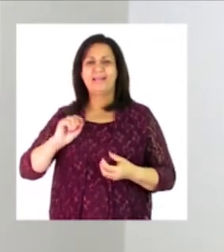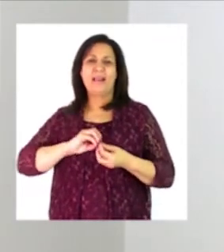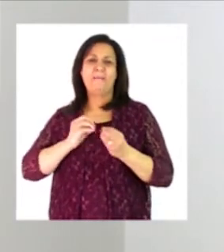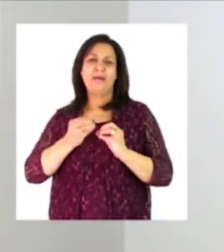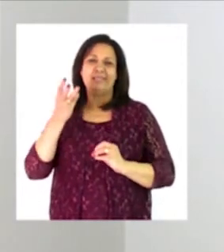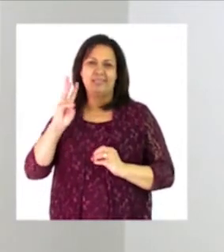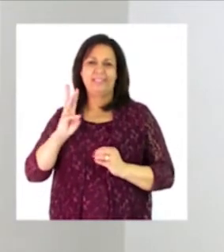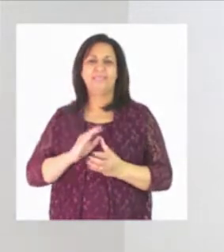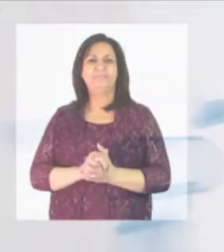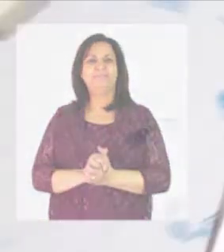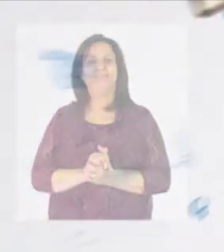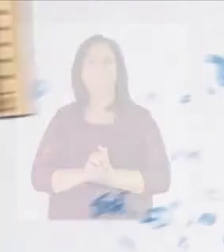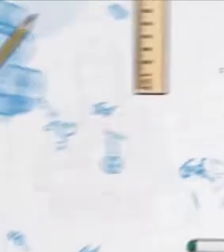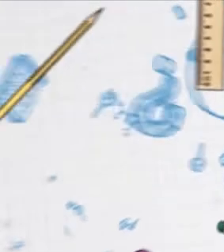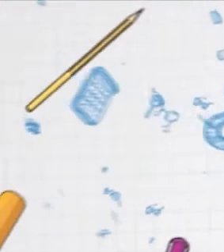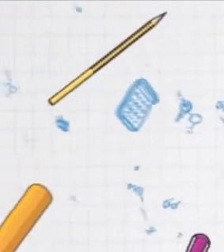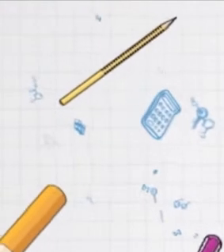number 6.